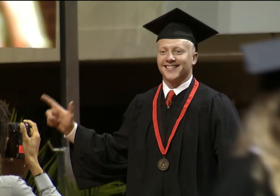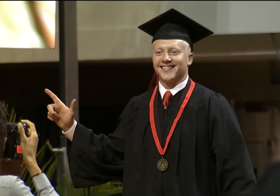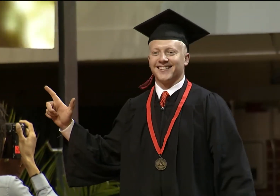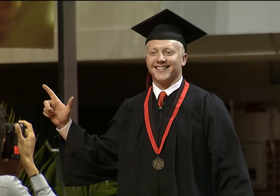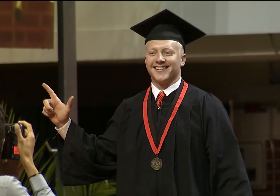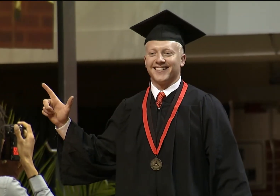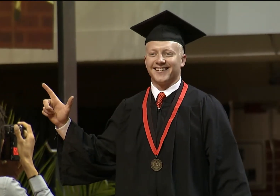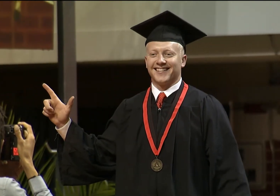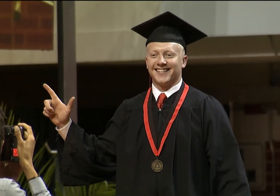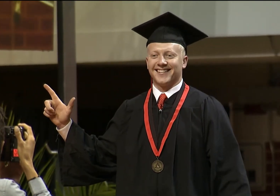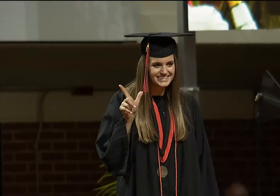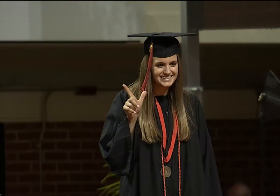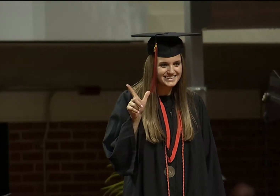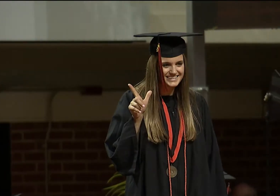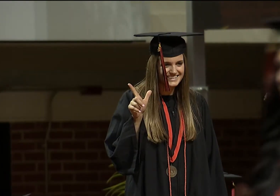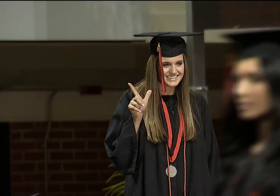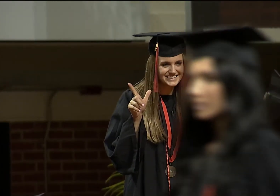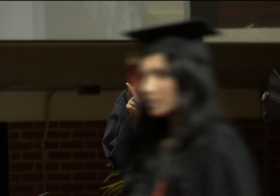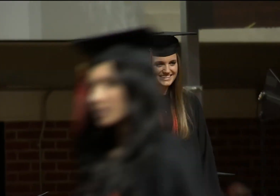Thomas McGrath.